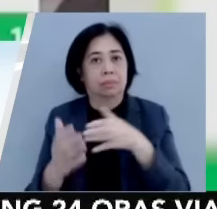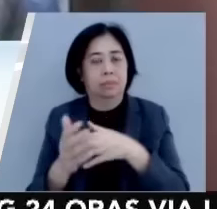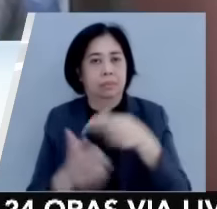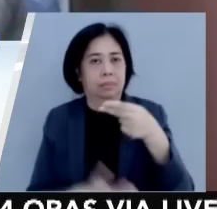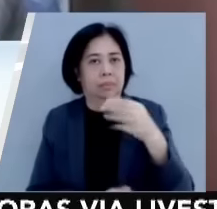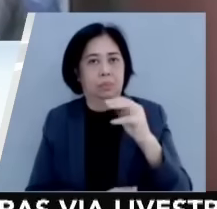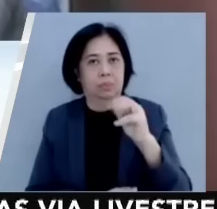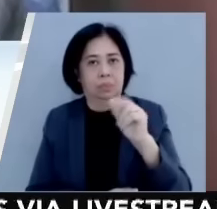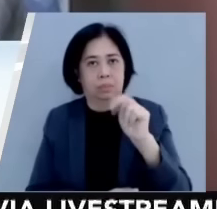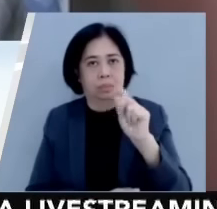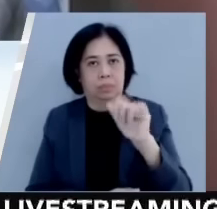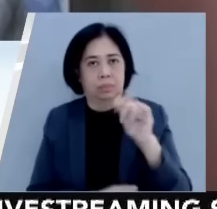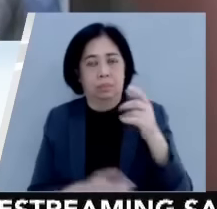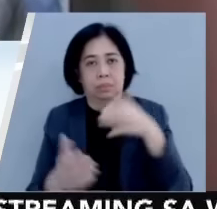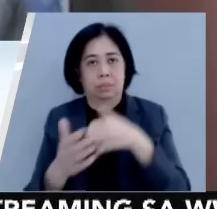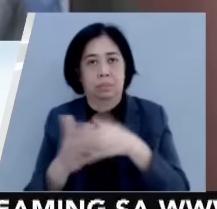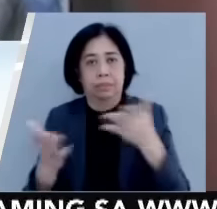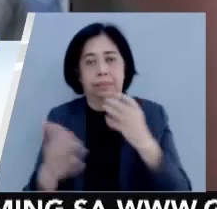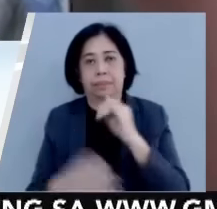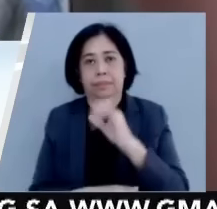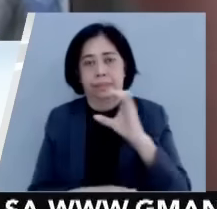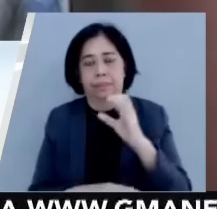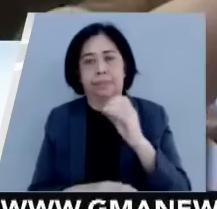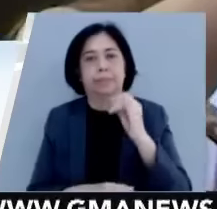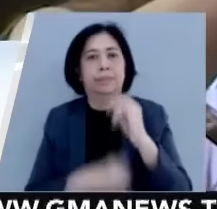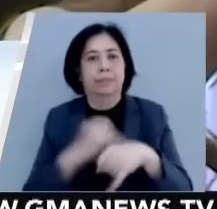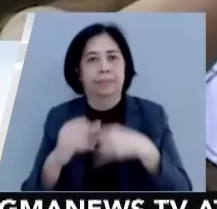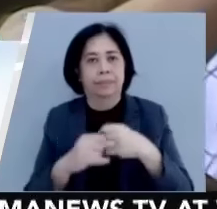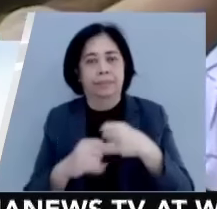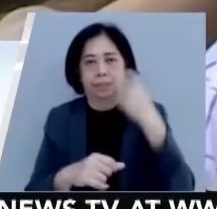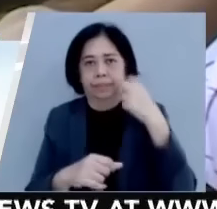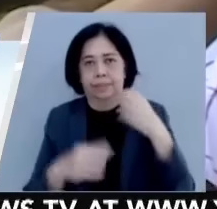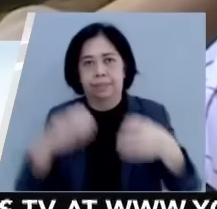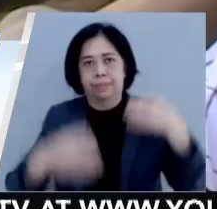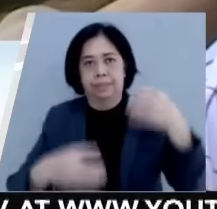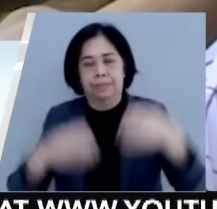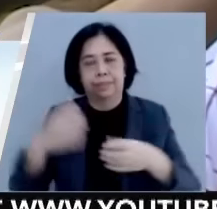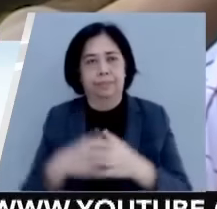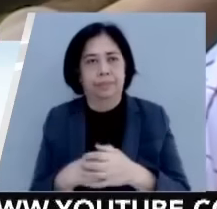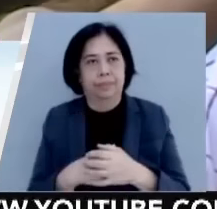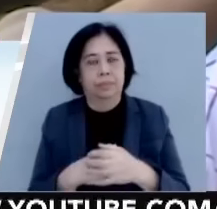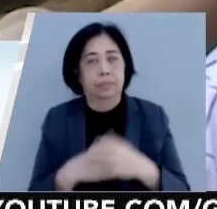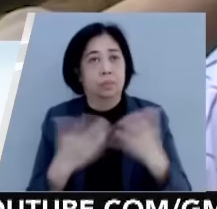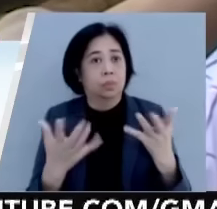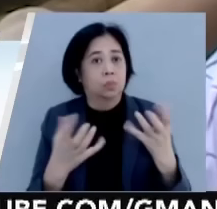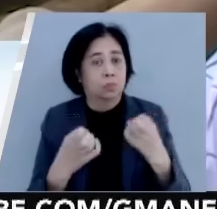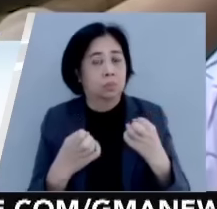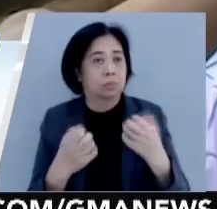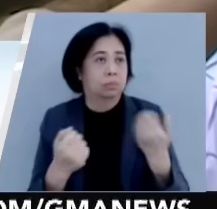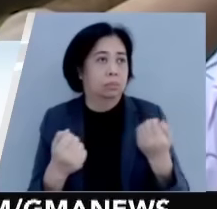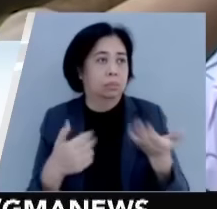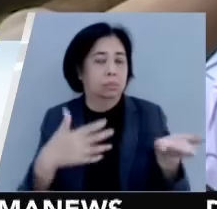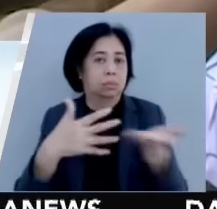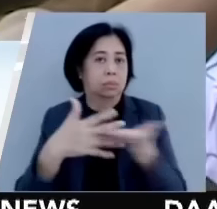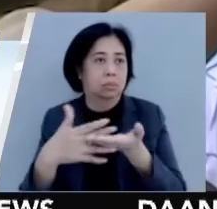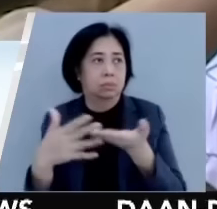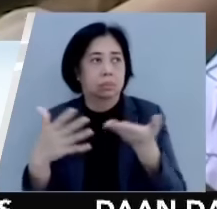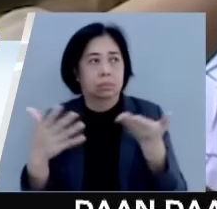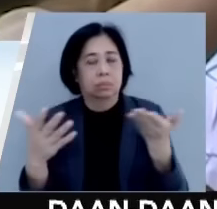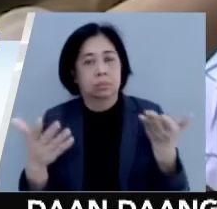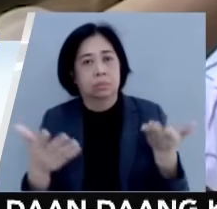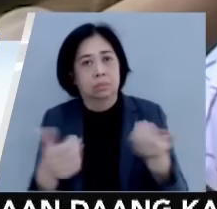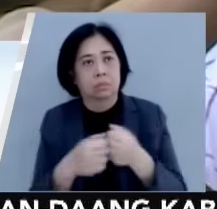sa International Criminal Court o ICC. Well, we want the charges to be separate